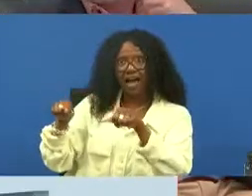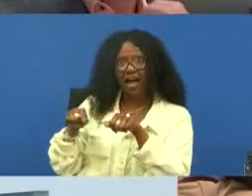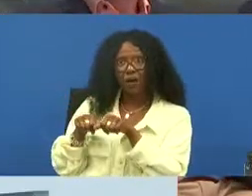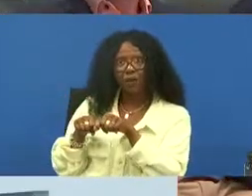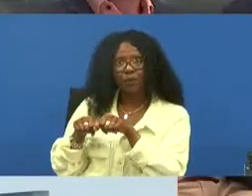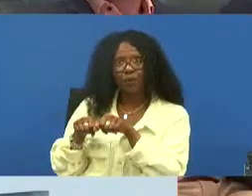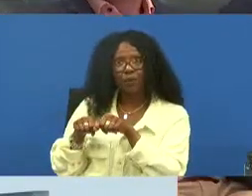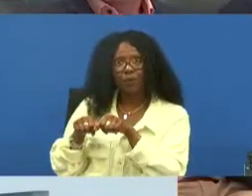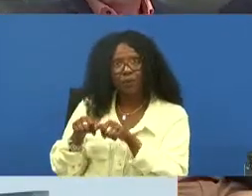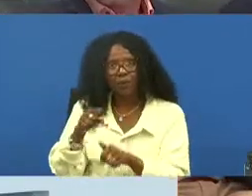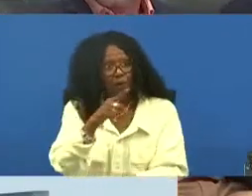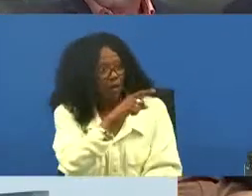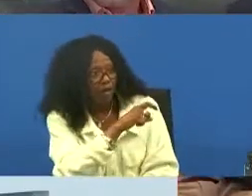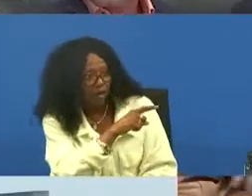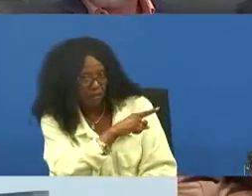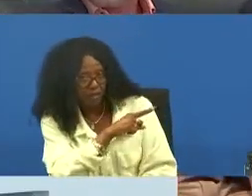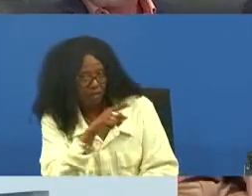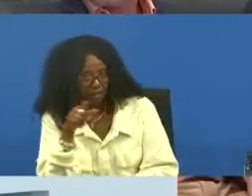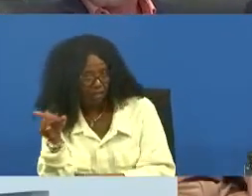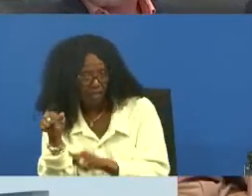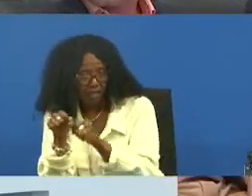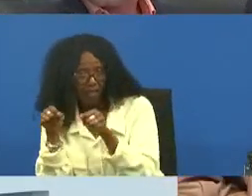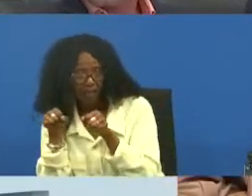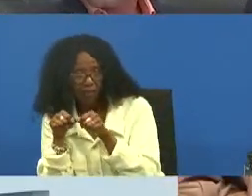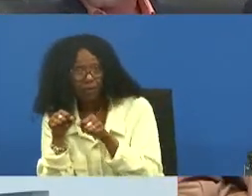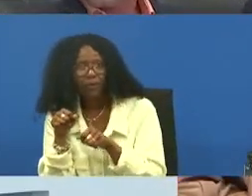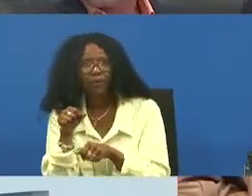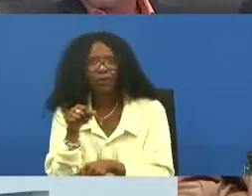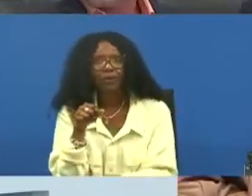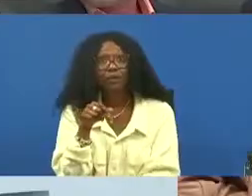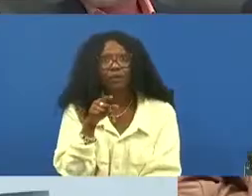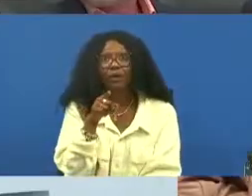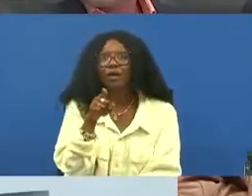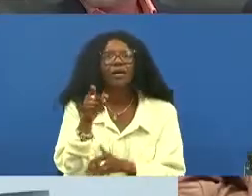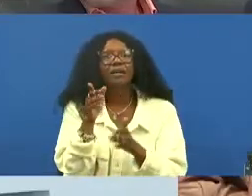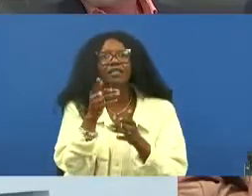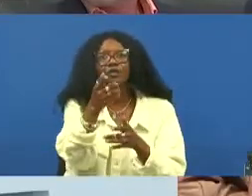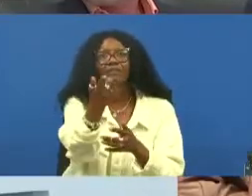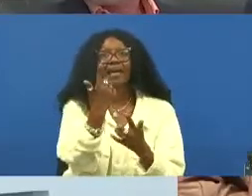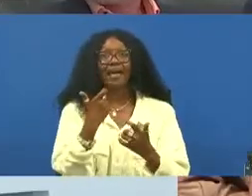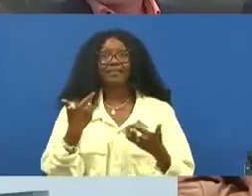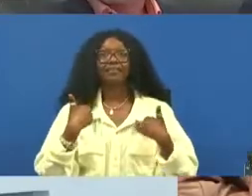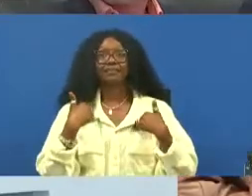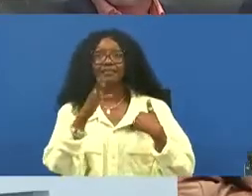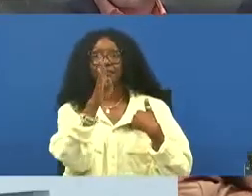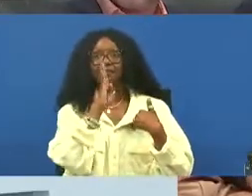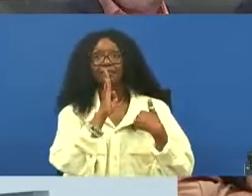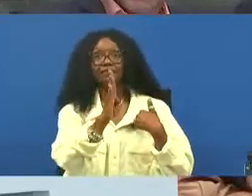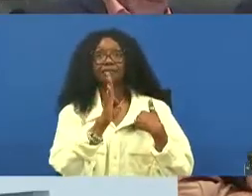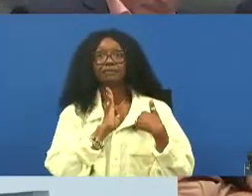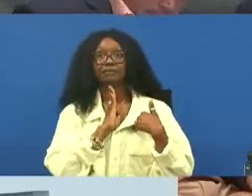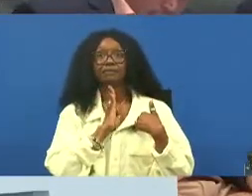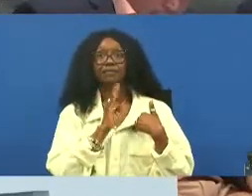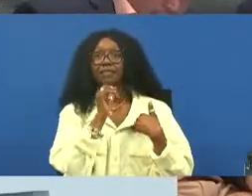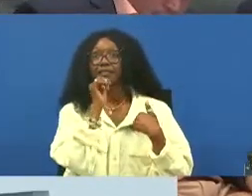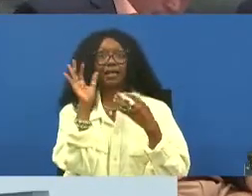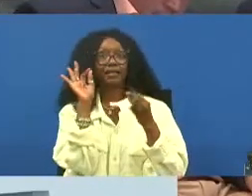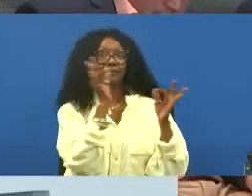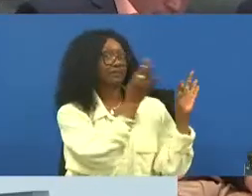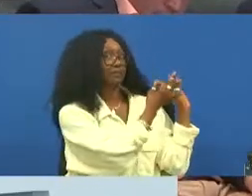Is the property in a flood zone? Sir, it's public comments for us. A portion of it.